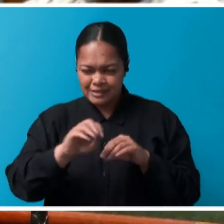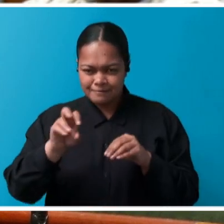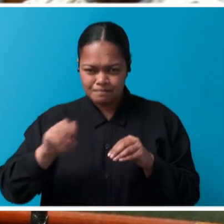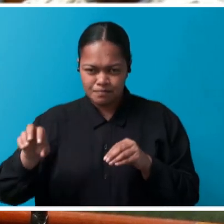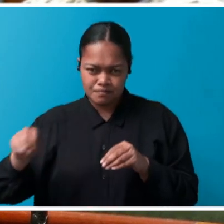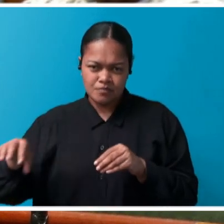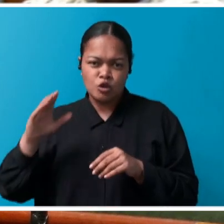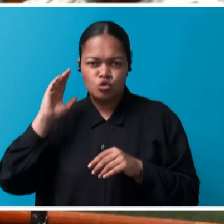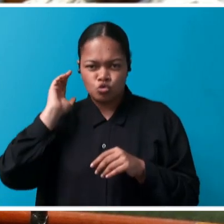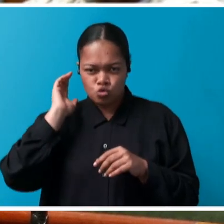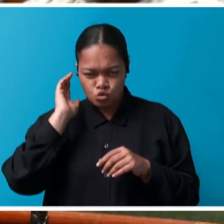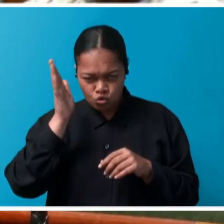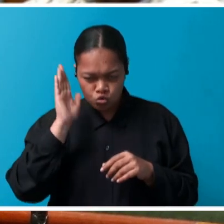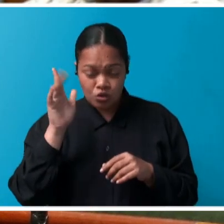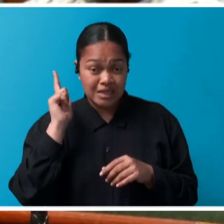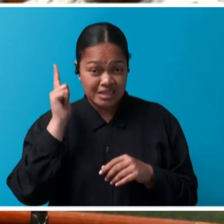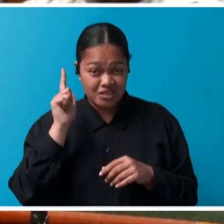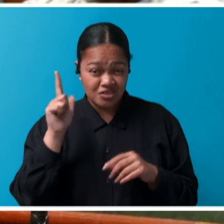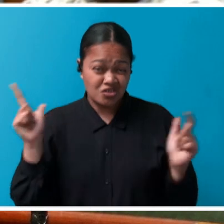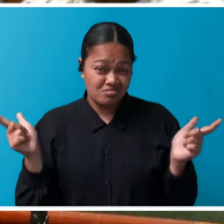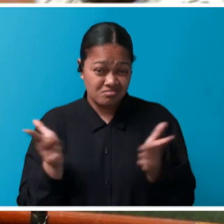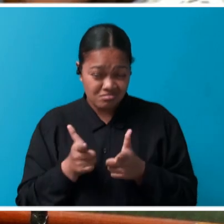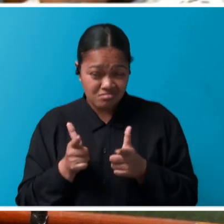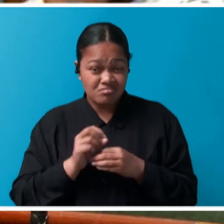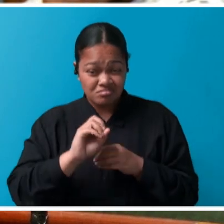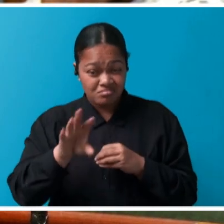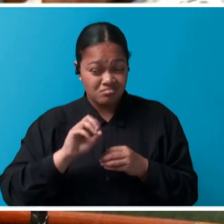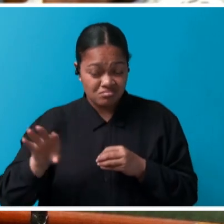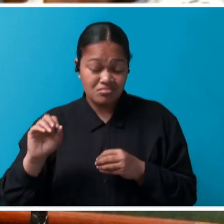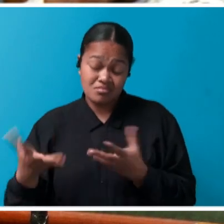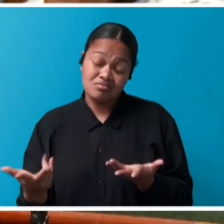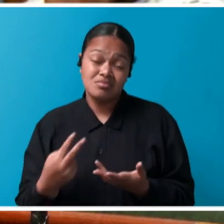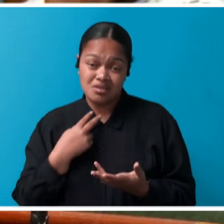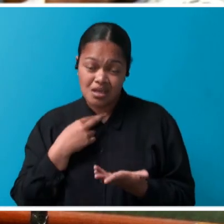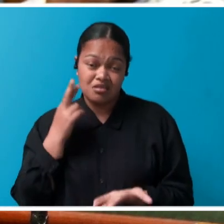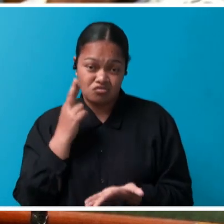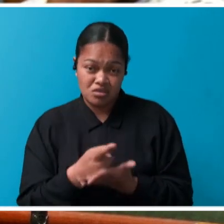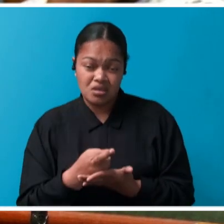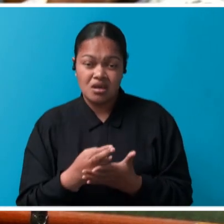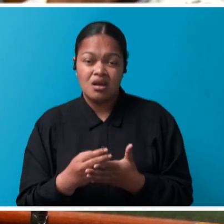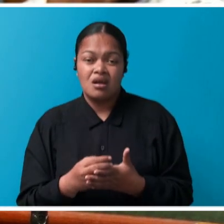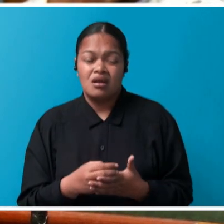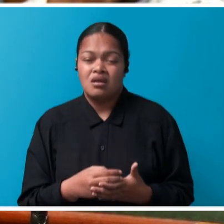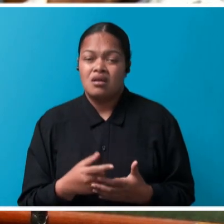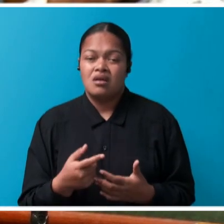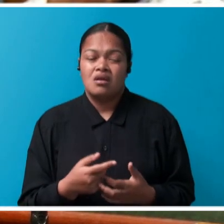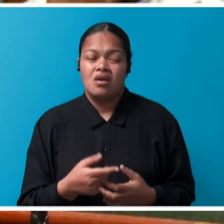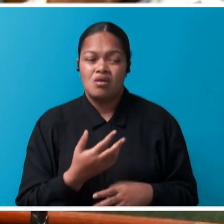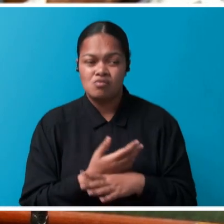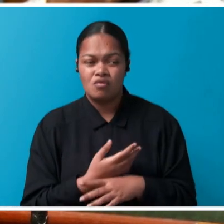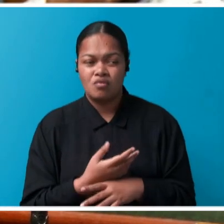Teacher shortage, however, is a stark reality and constitutes a crisis